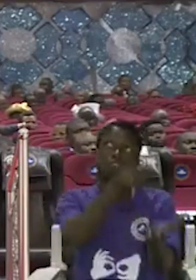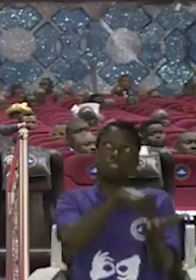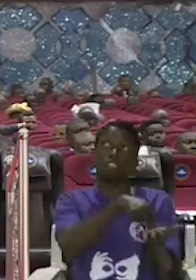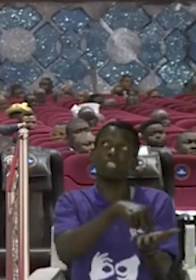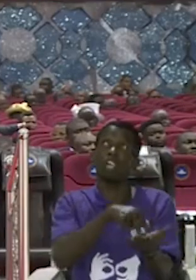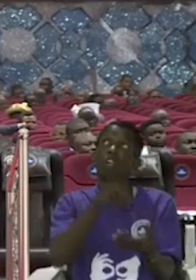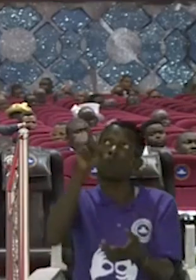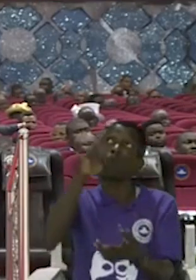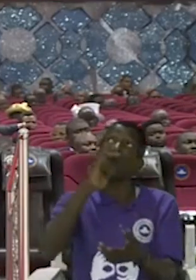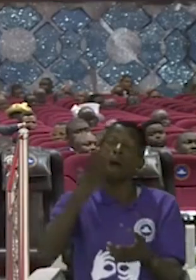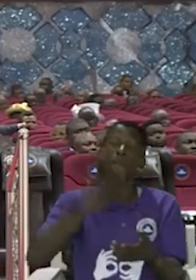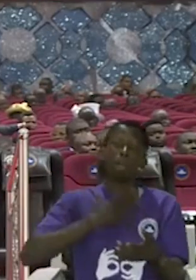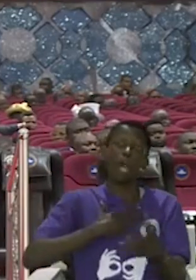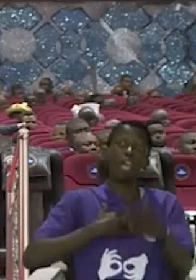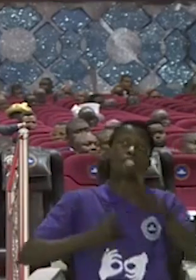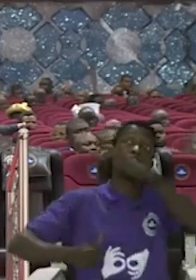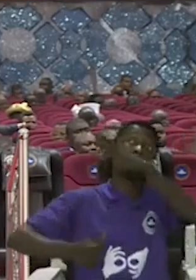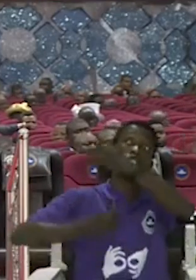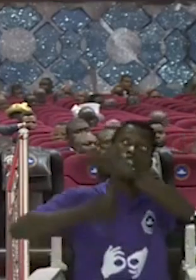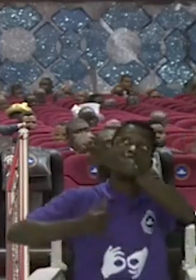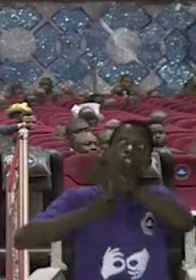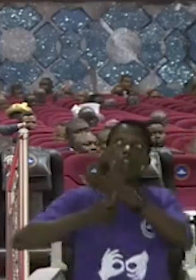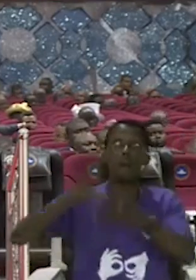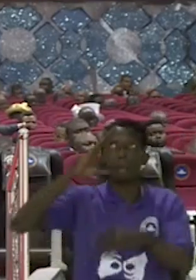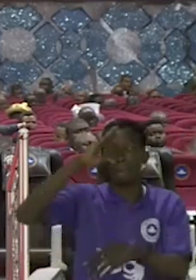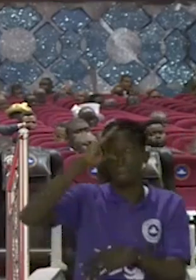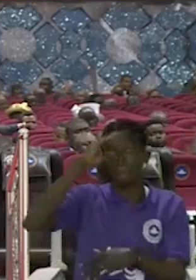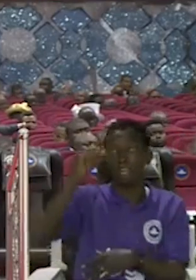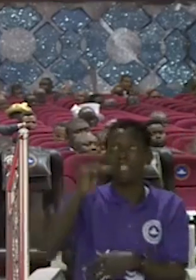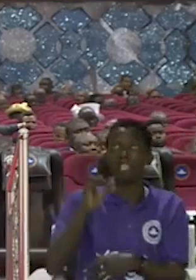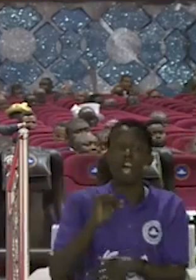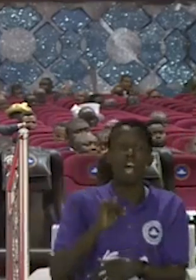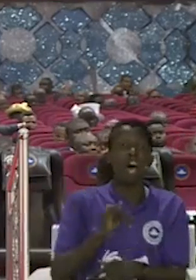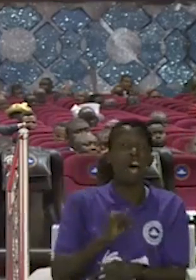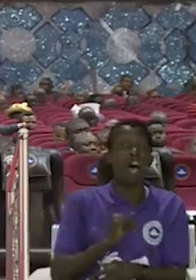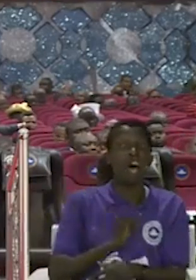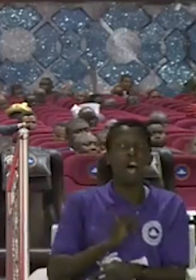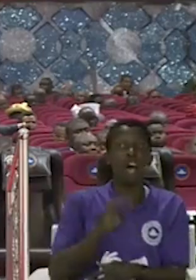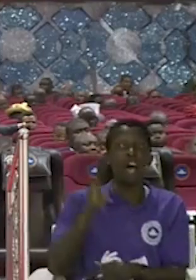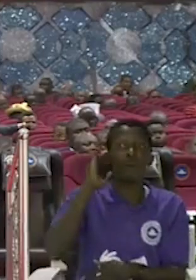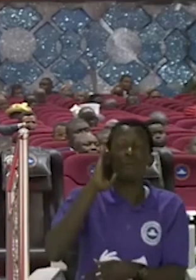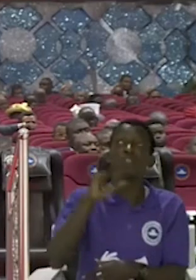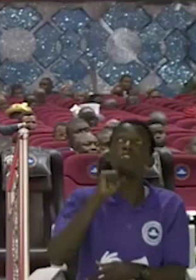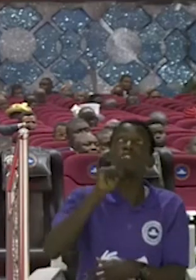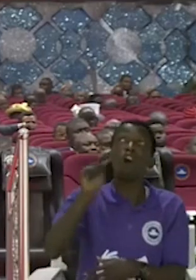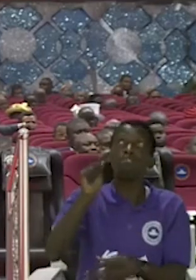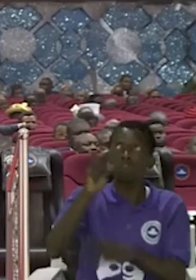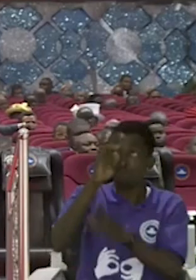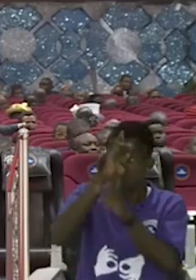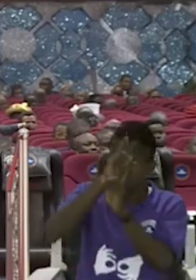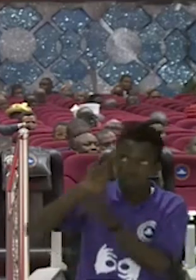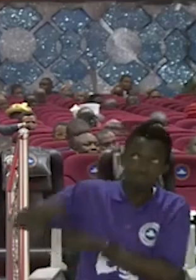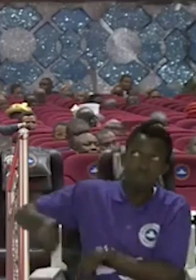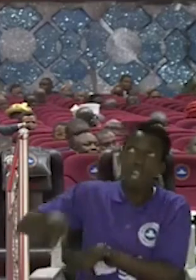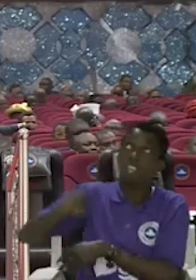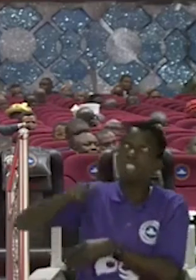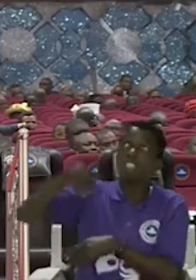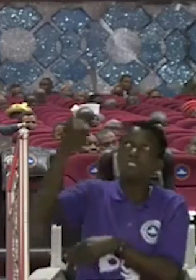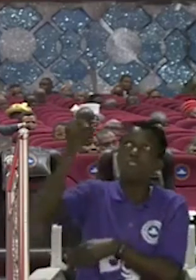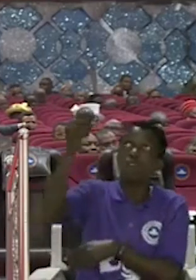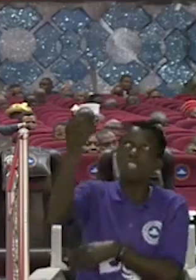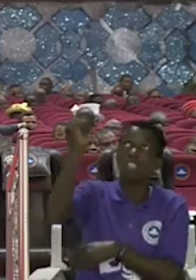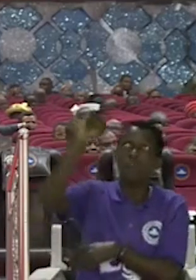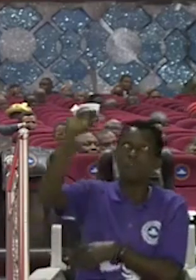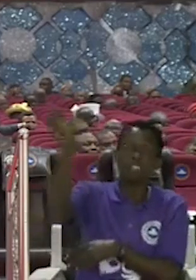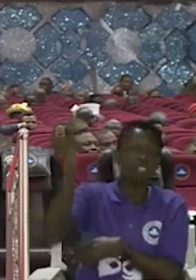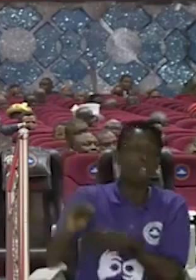partner. I will not insult you by giving you 10%. I will